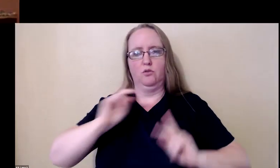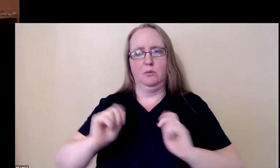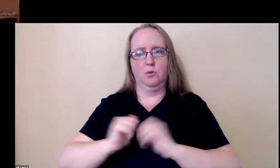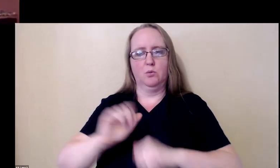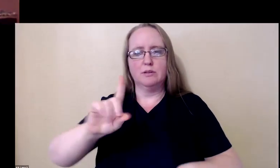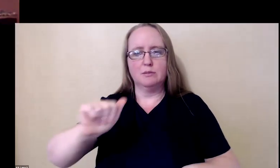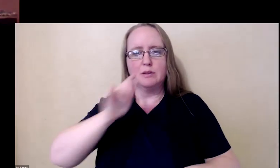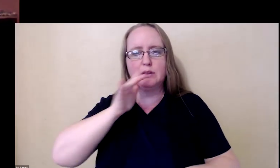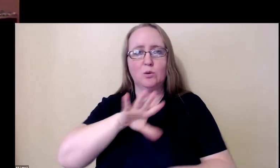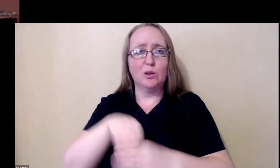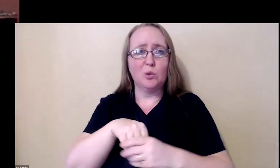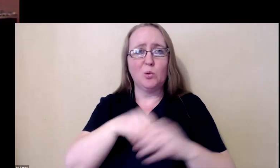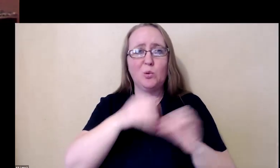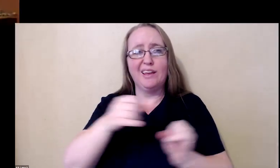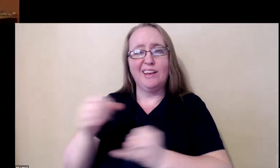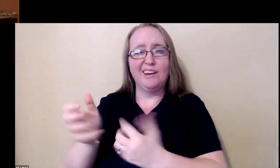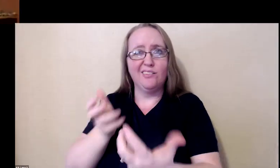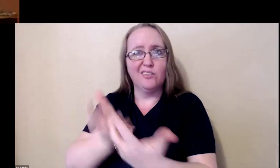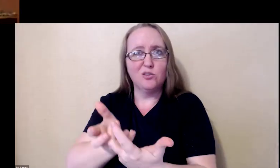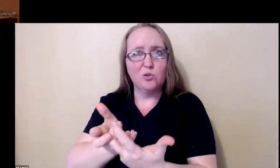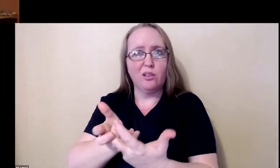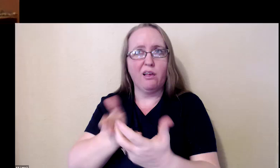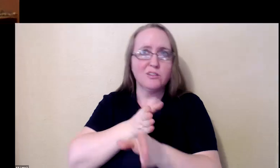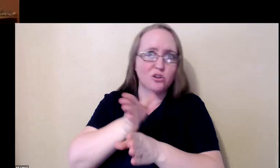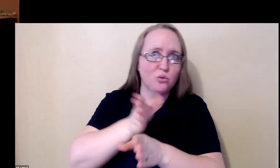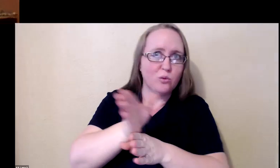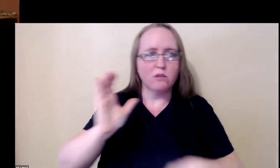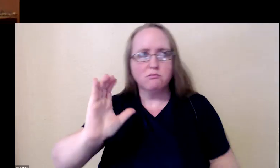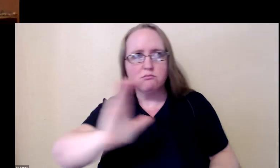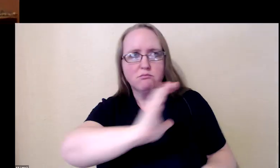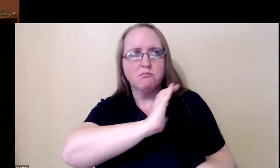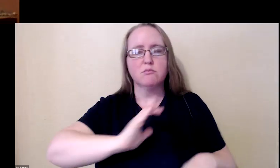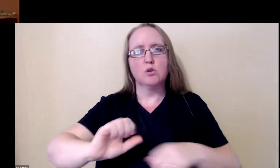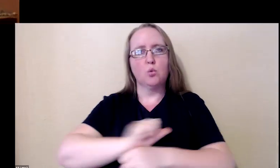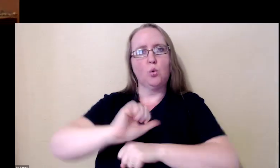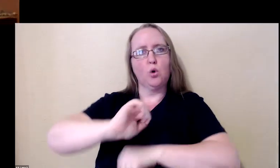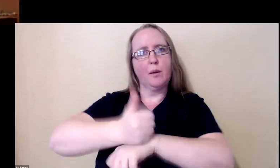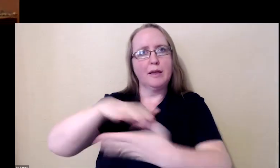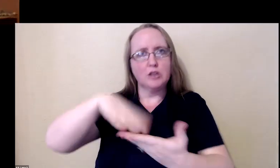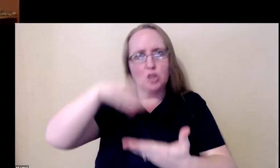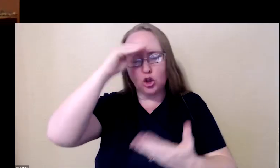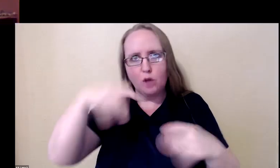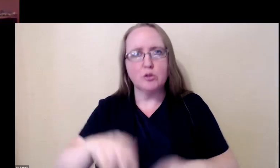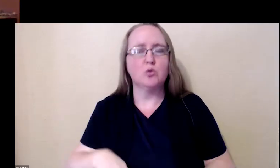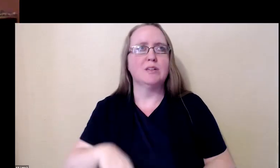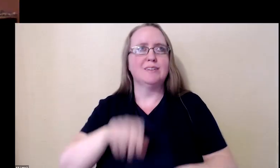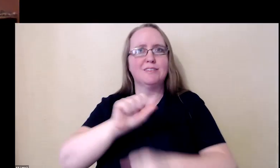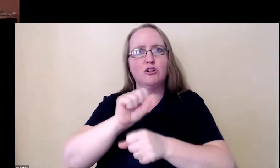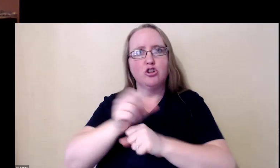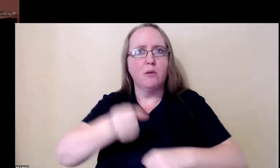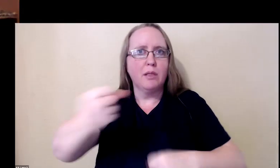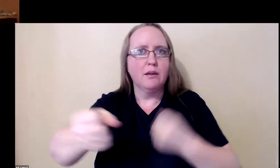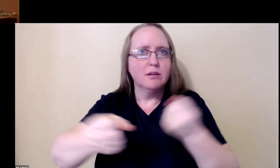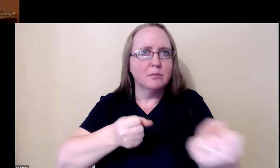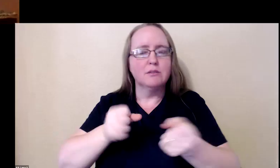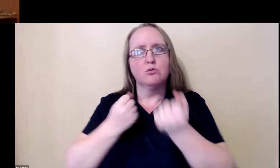include individualized career exploration, work-based learning opportunities, job placement supports,